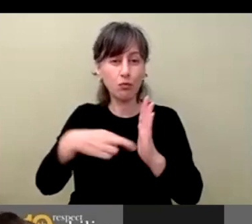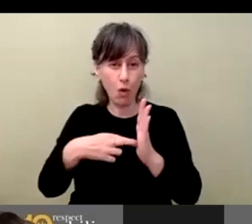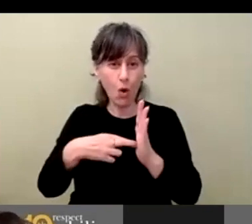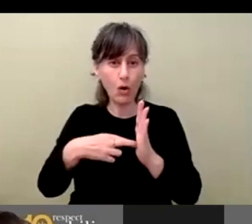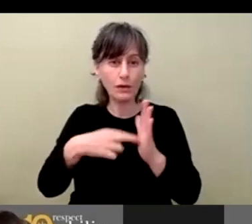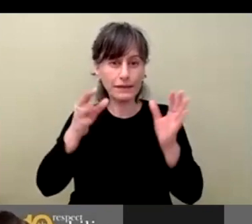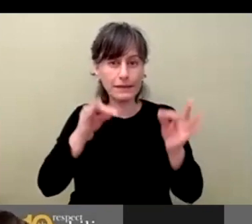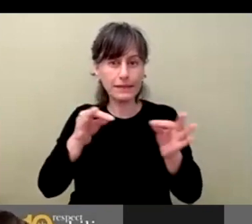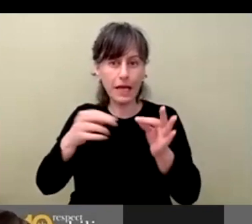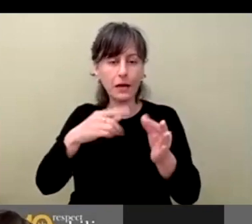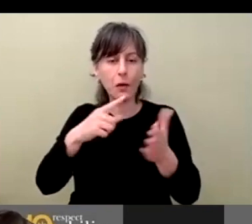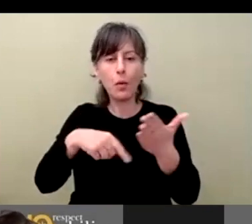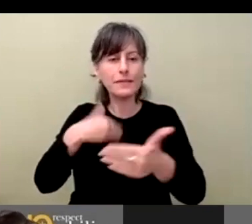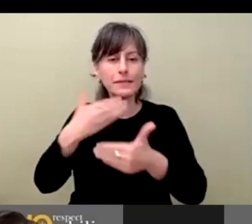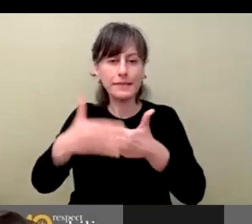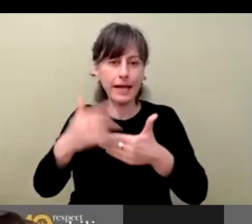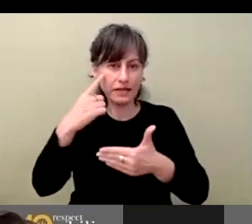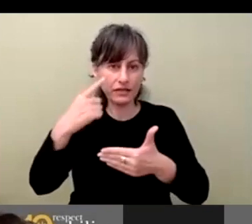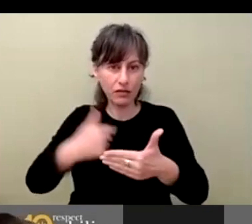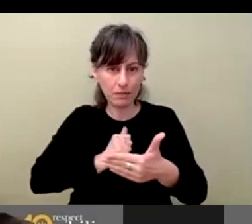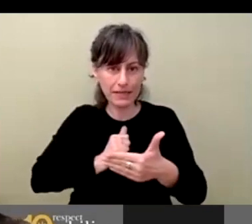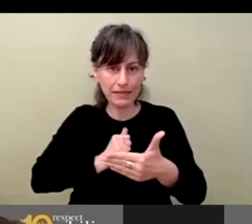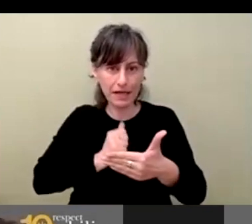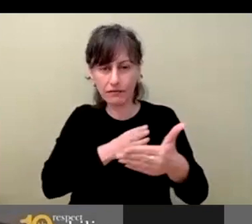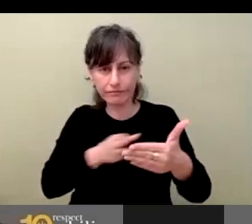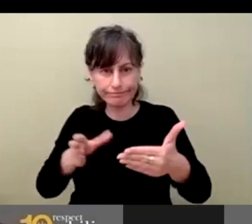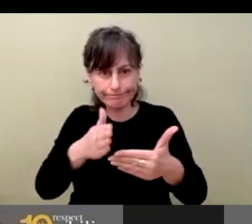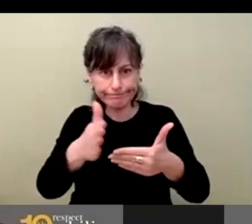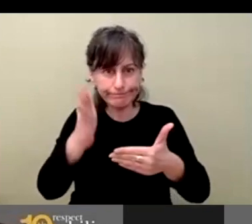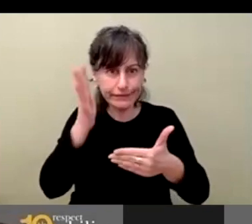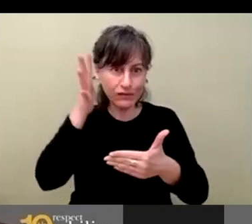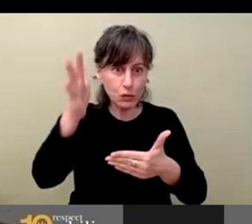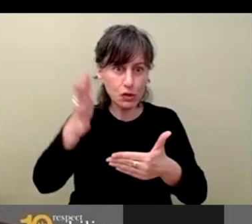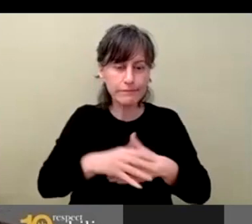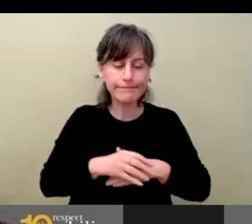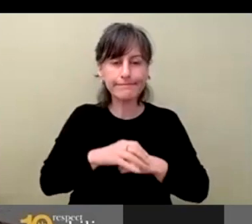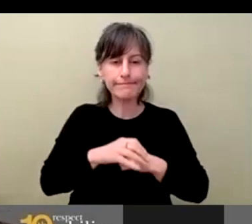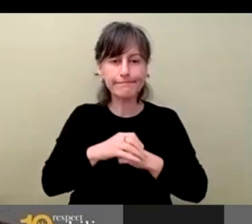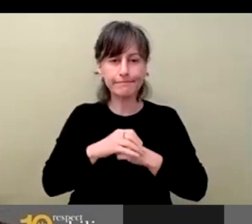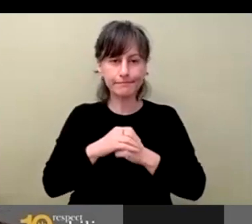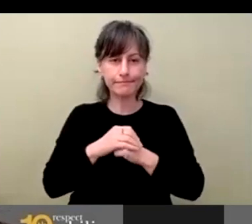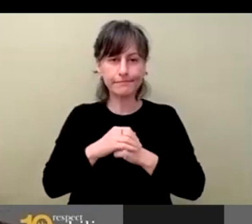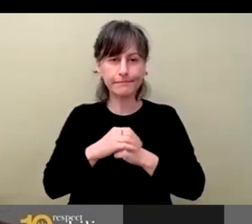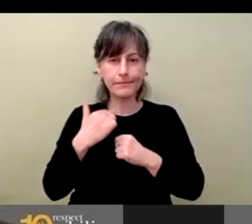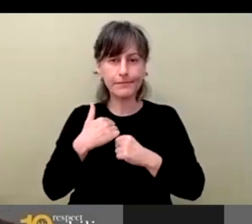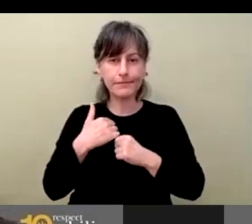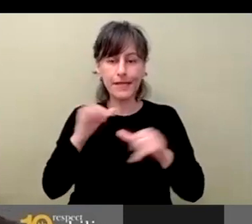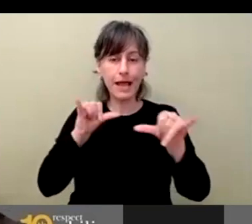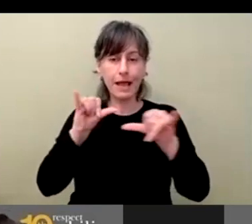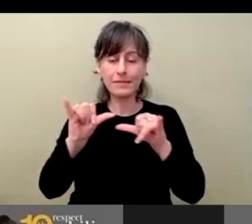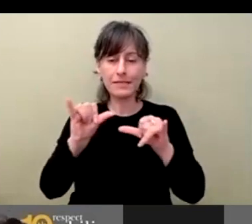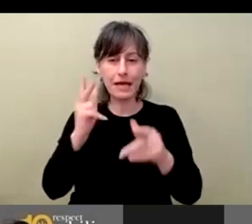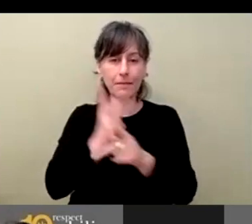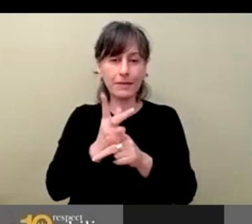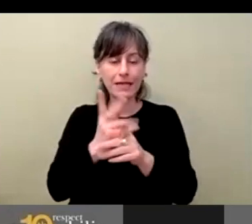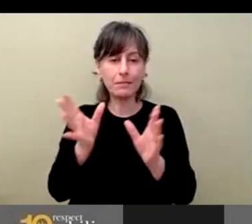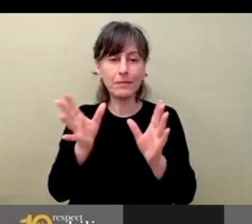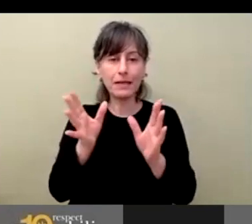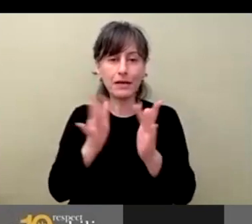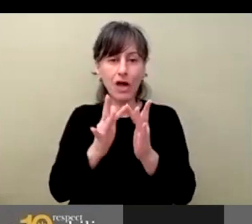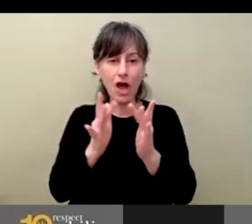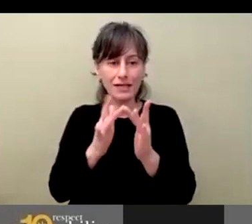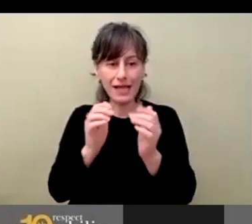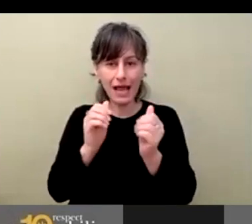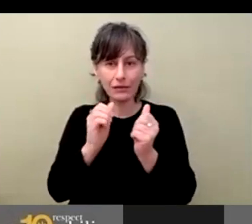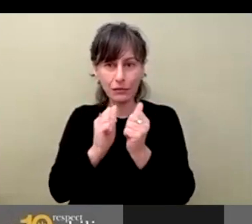next and where I go down the road. And I'm staying in contact with Oli, because he